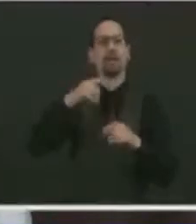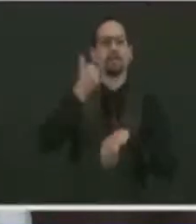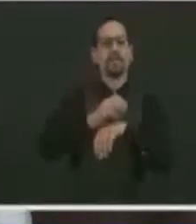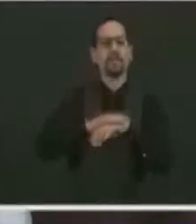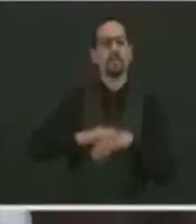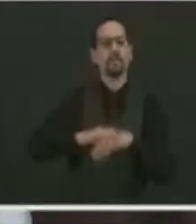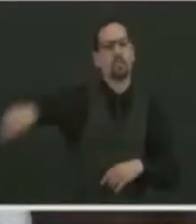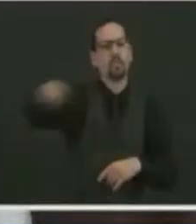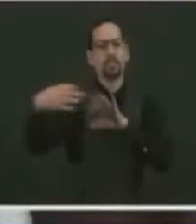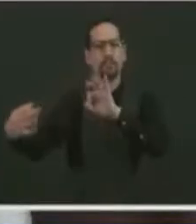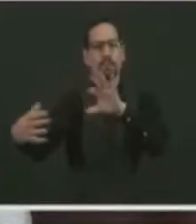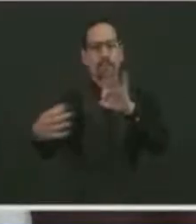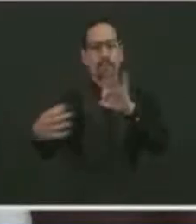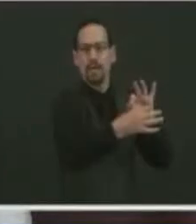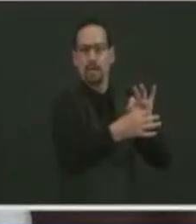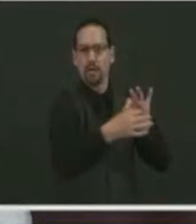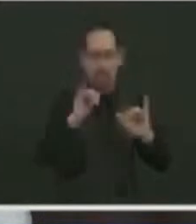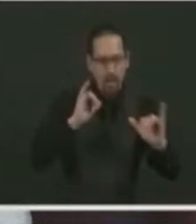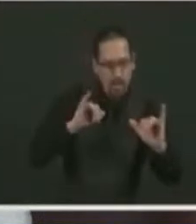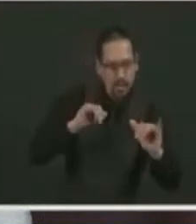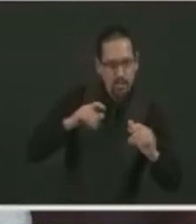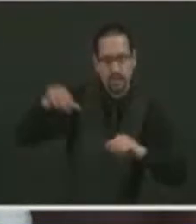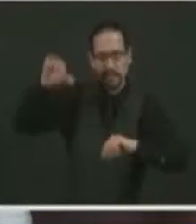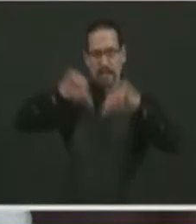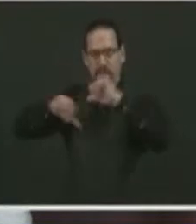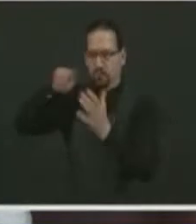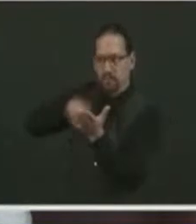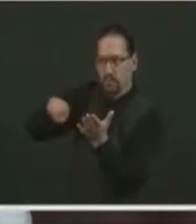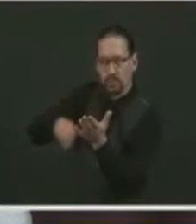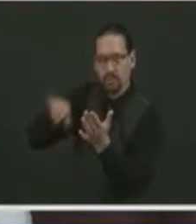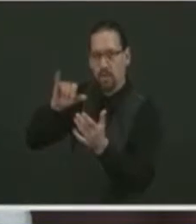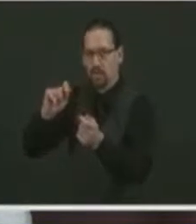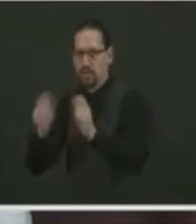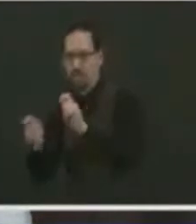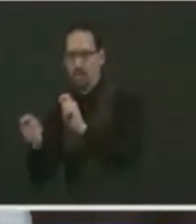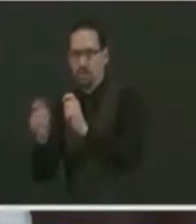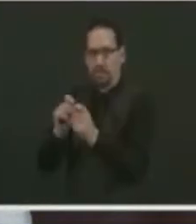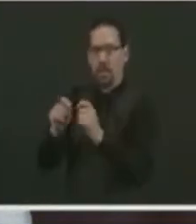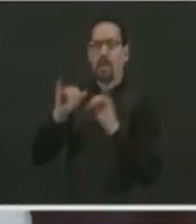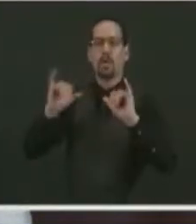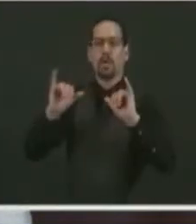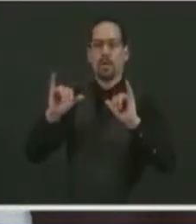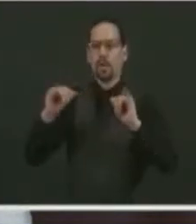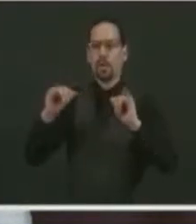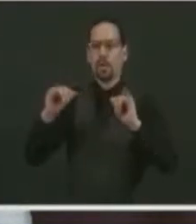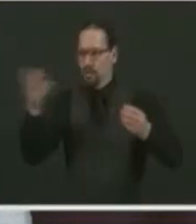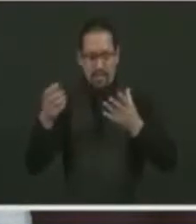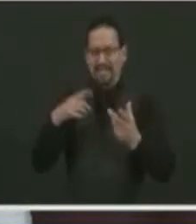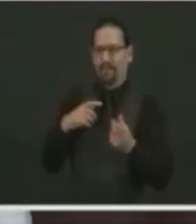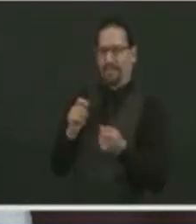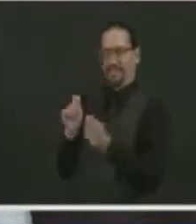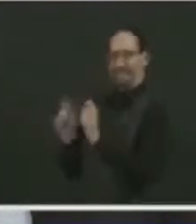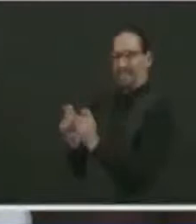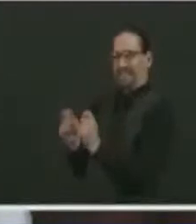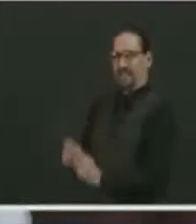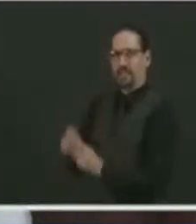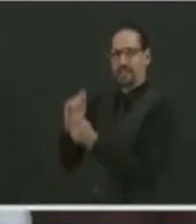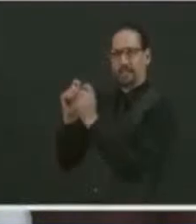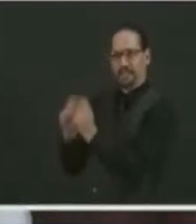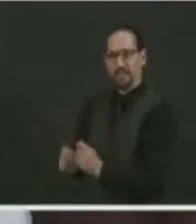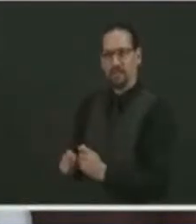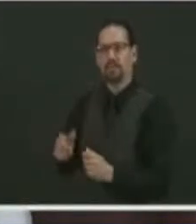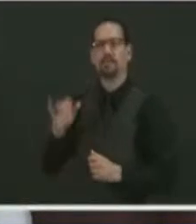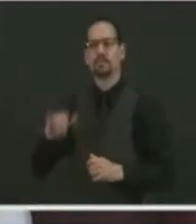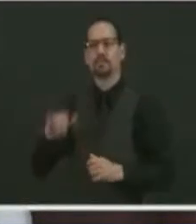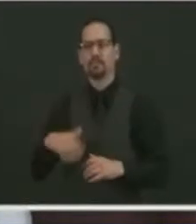based on studies, particularly one that the Centers for Disease Control and Prevention produced several weeks